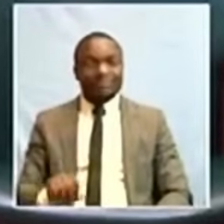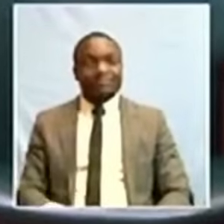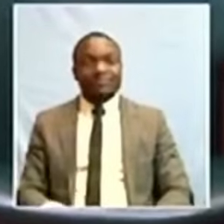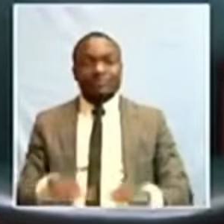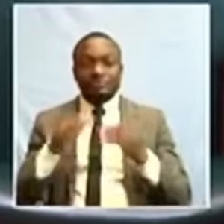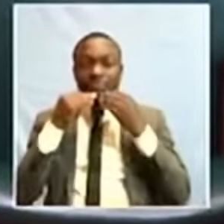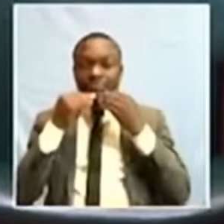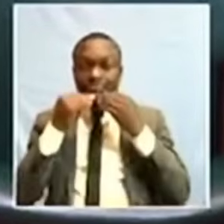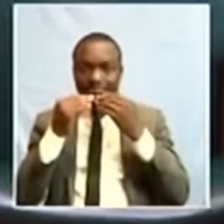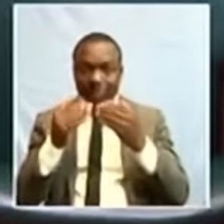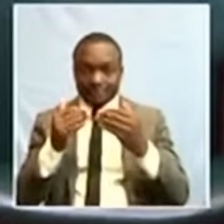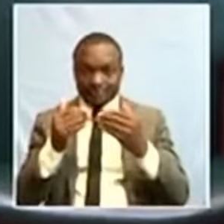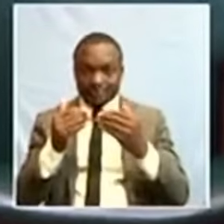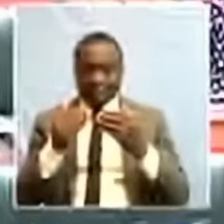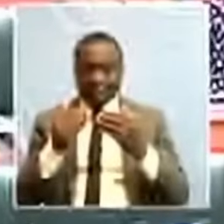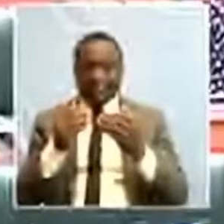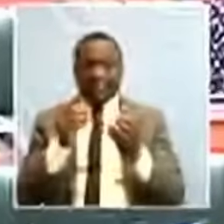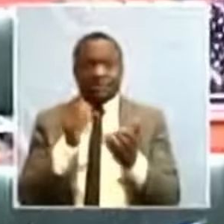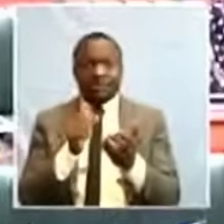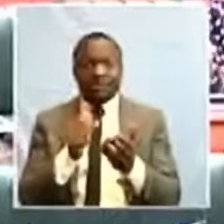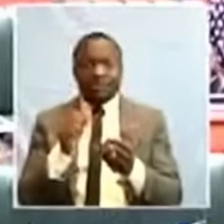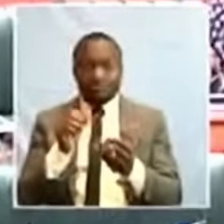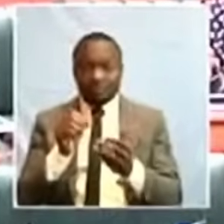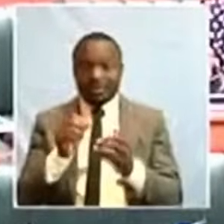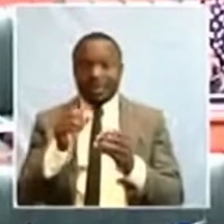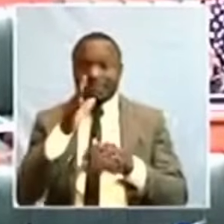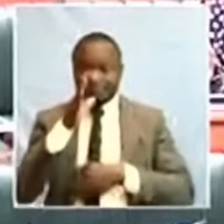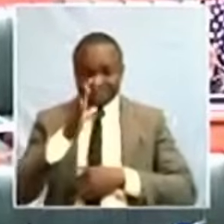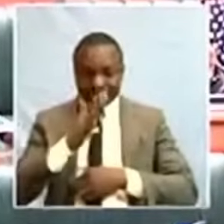Thank you, Madam Speaker.